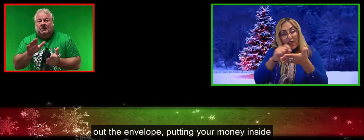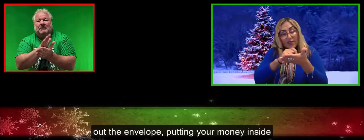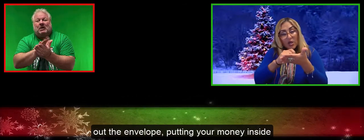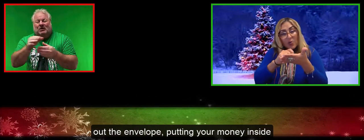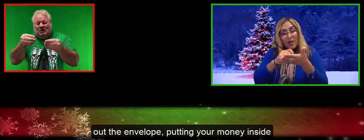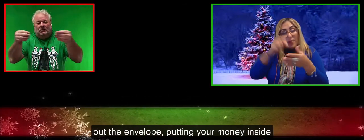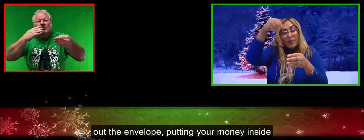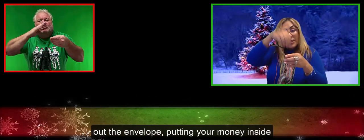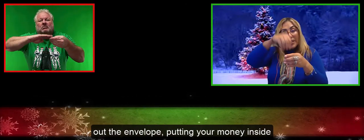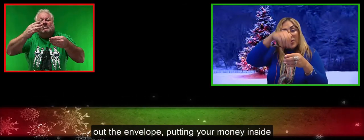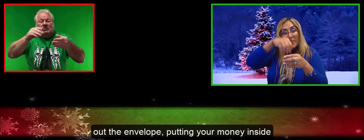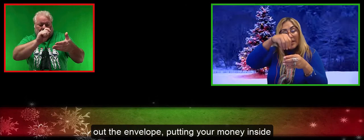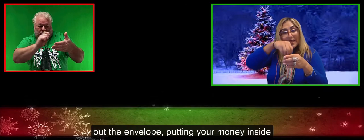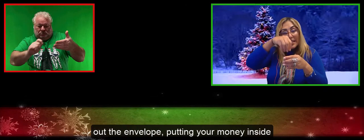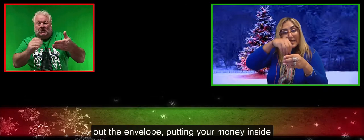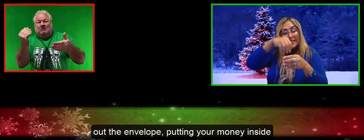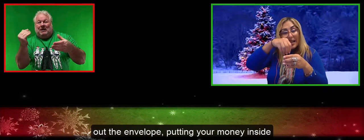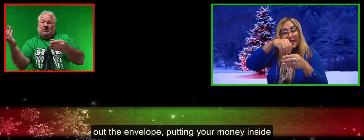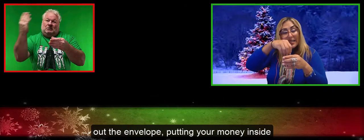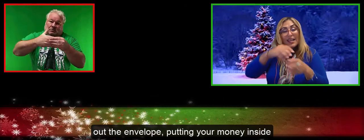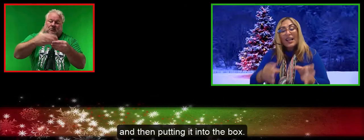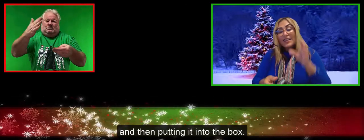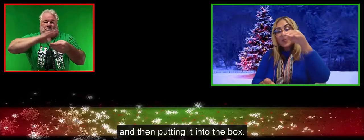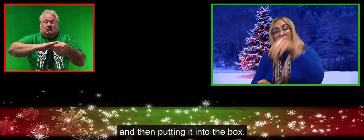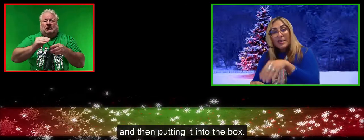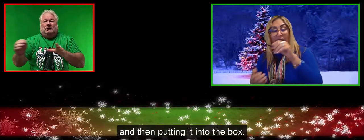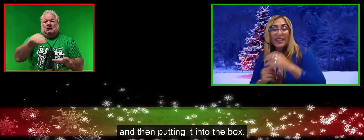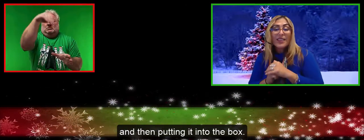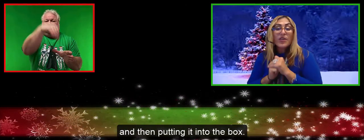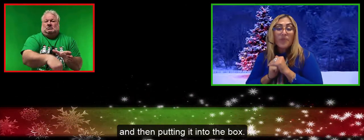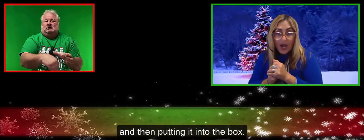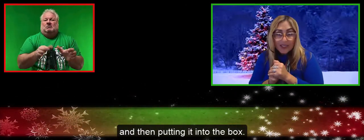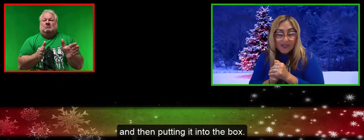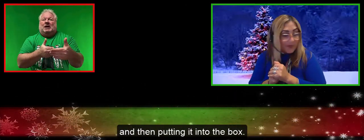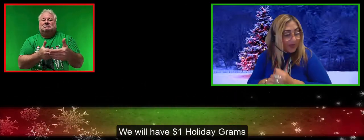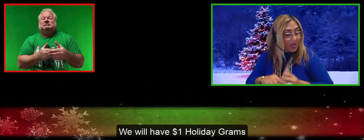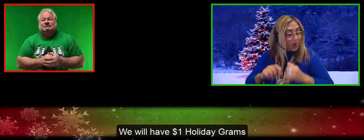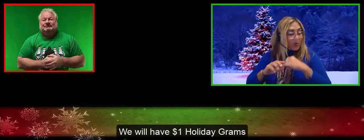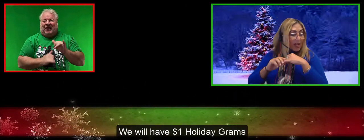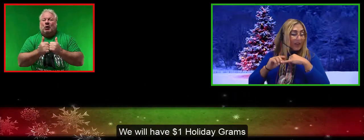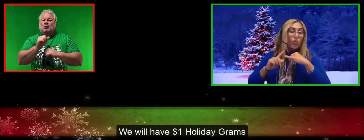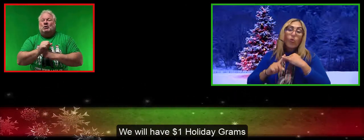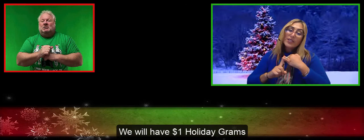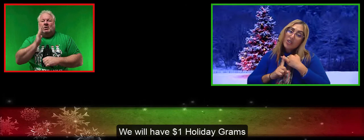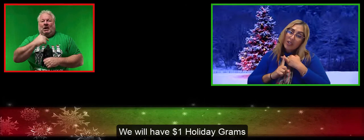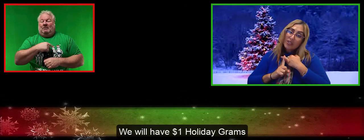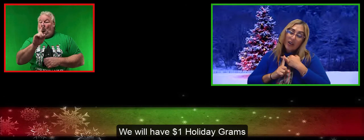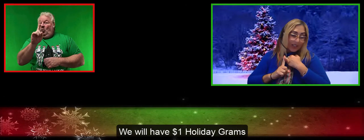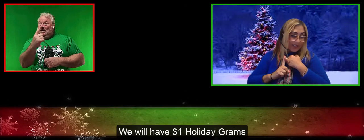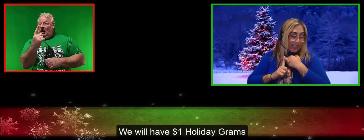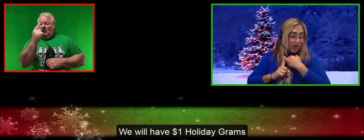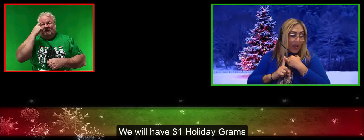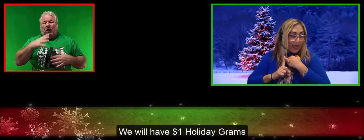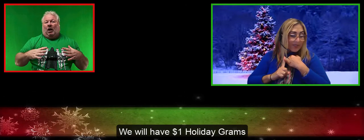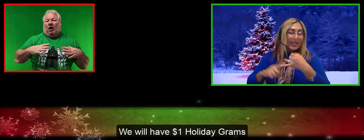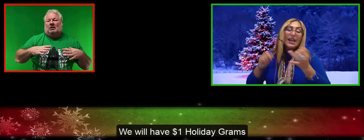the envelope, putting your money inside, and then putting it in the box. We will have $1